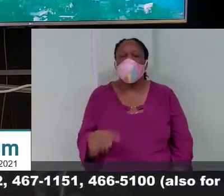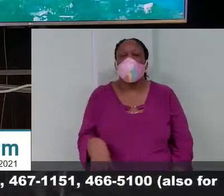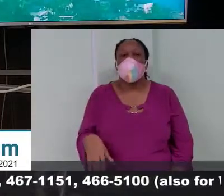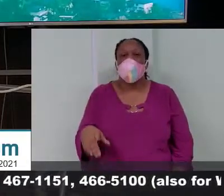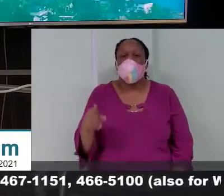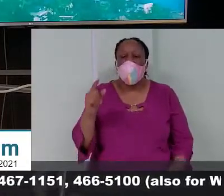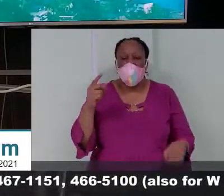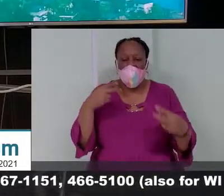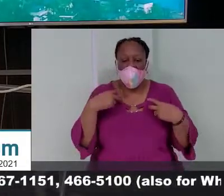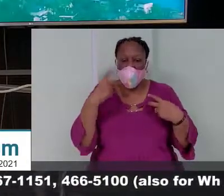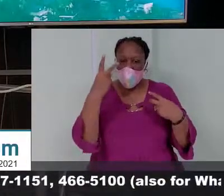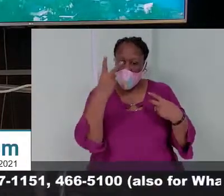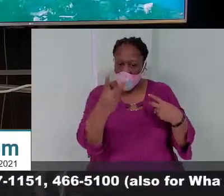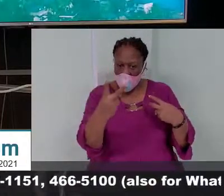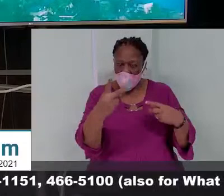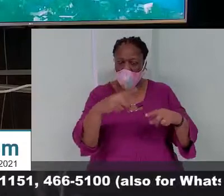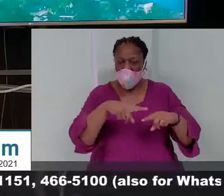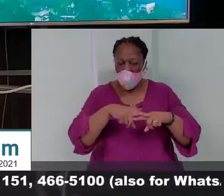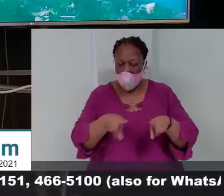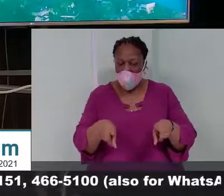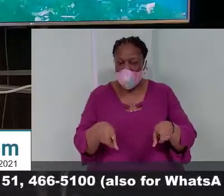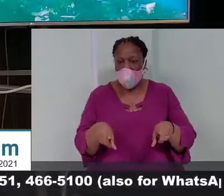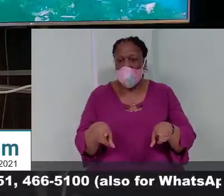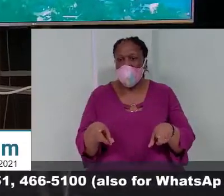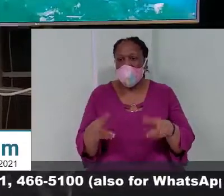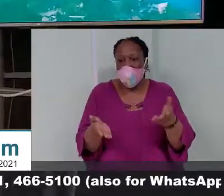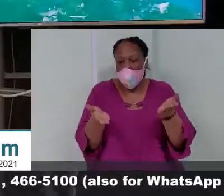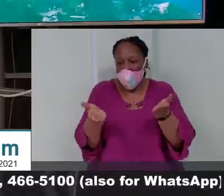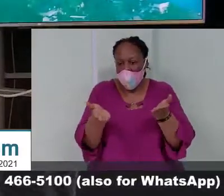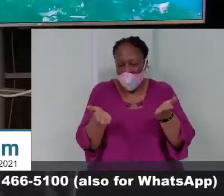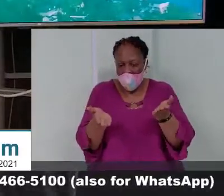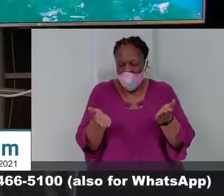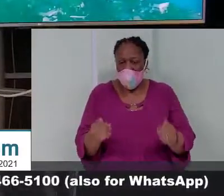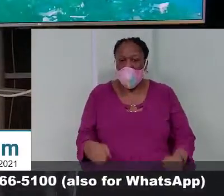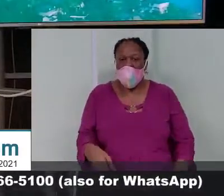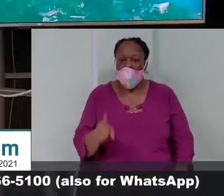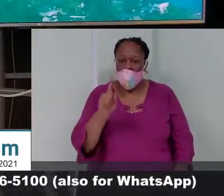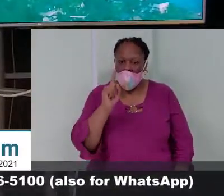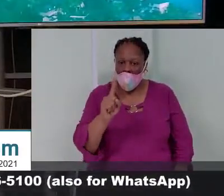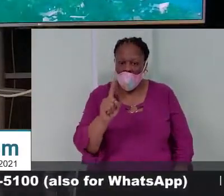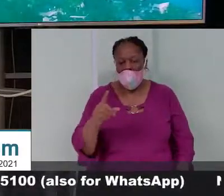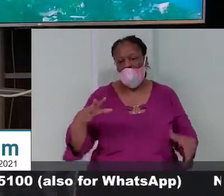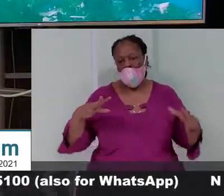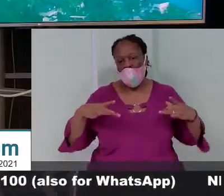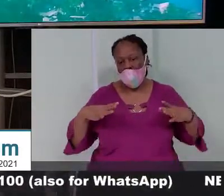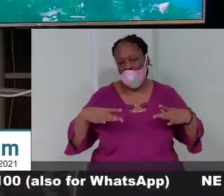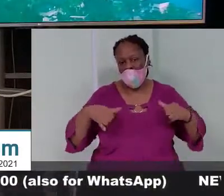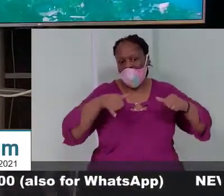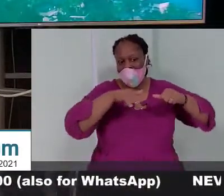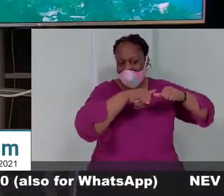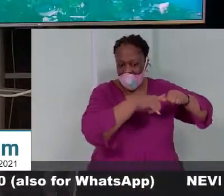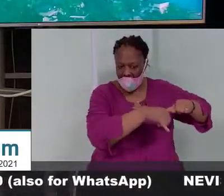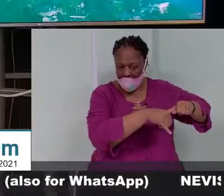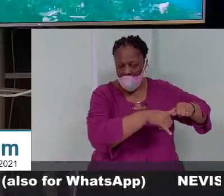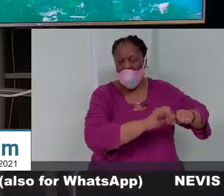services. One was vacation in place, and one was quarantine.